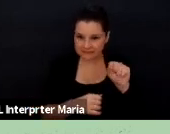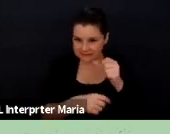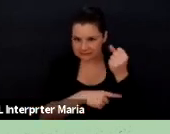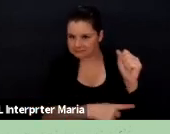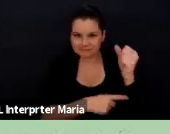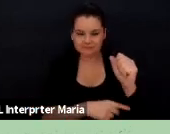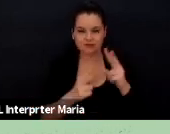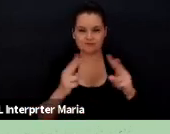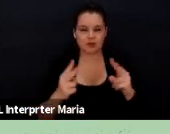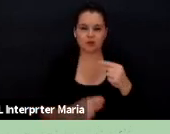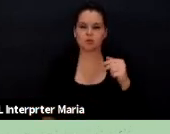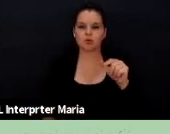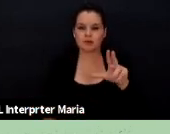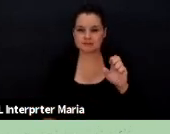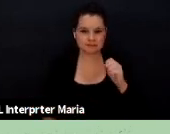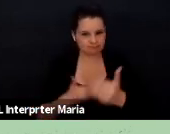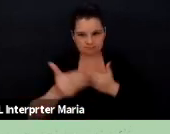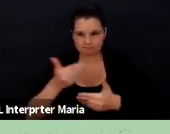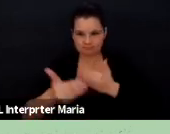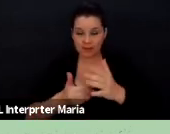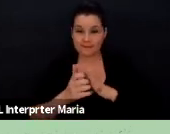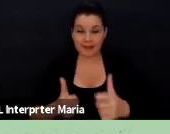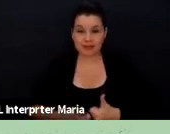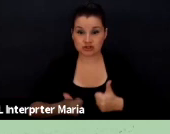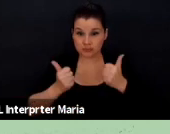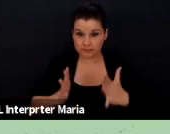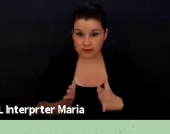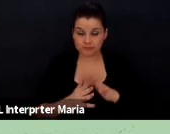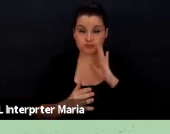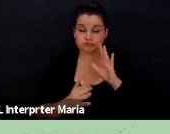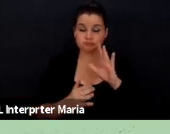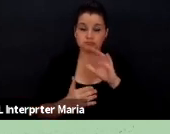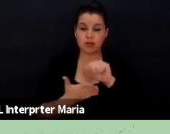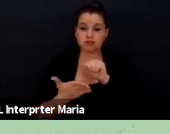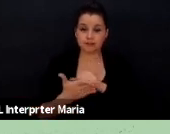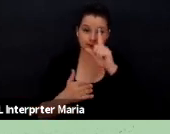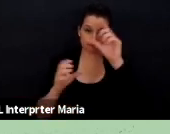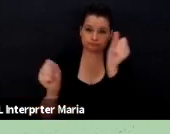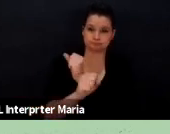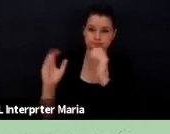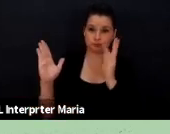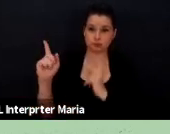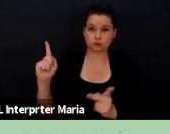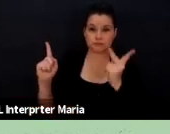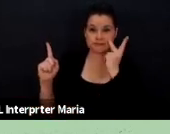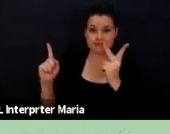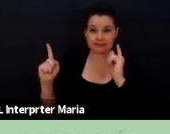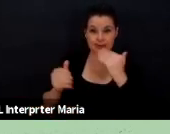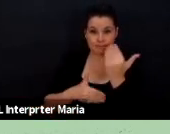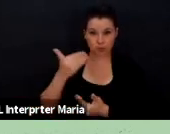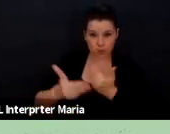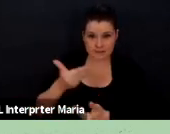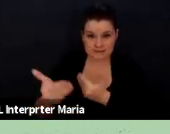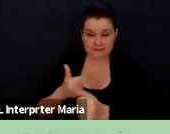very progressive. And my survivors agenda is to see that progressivism,